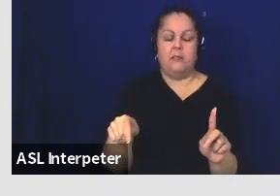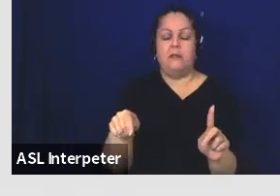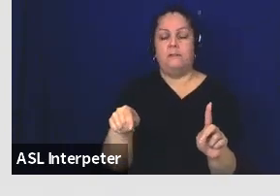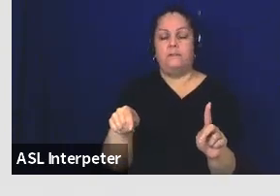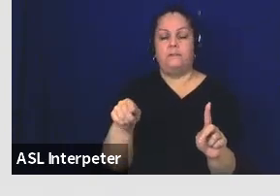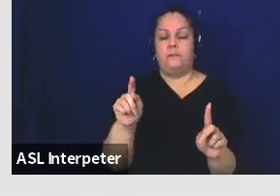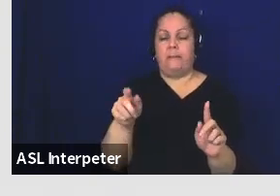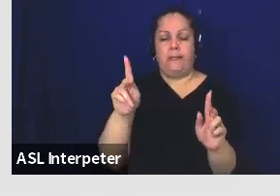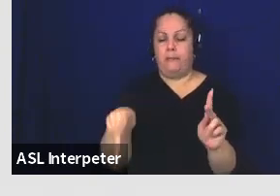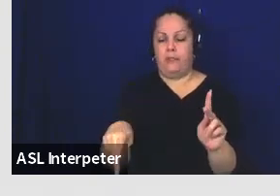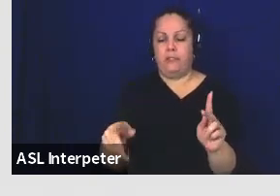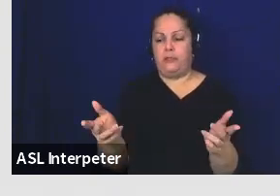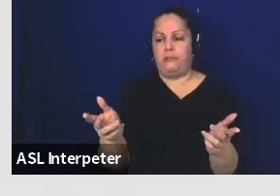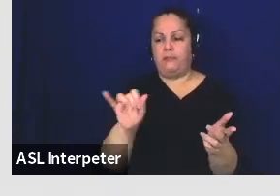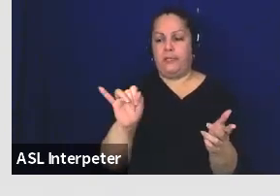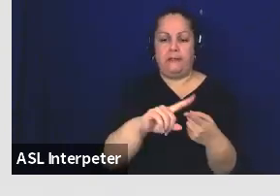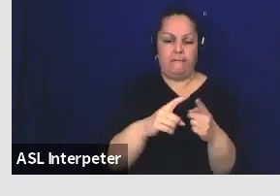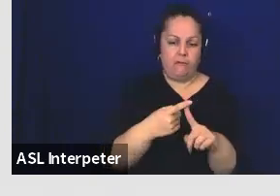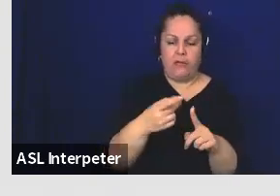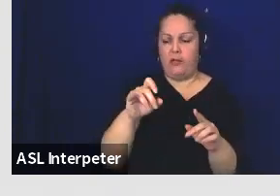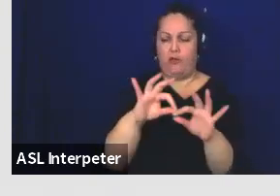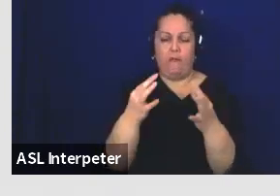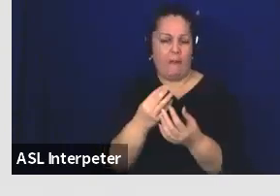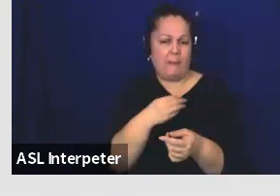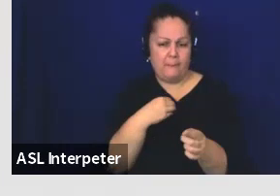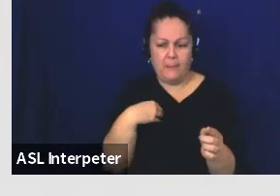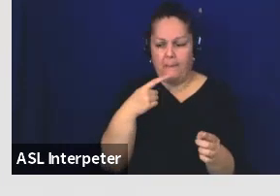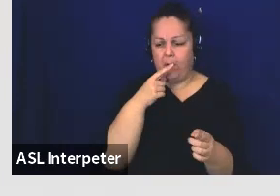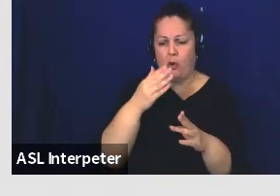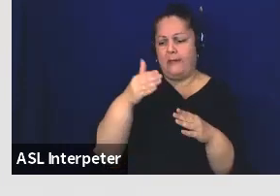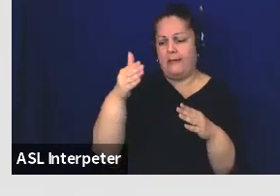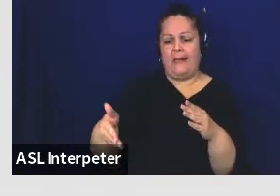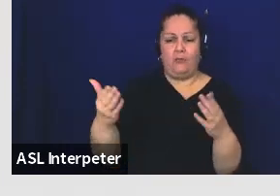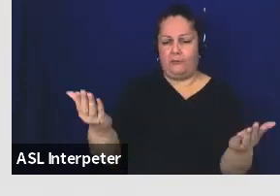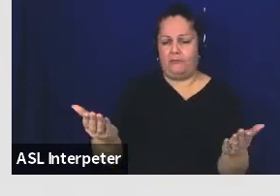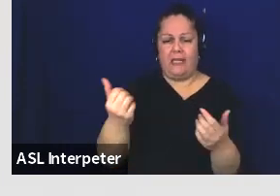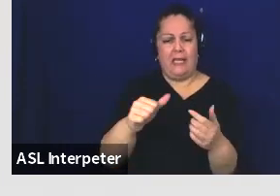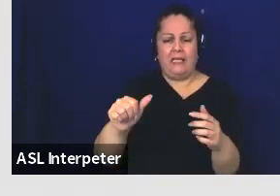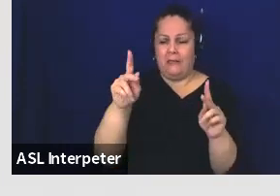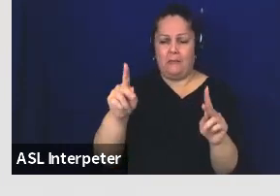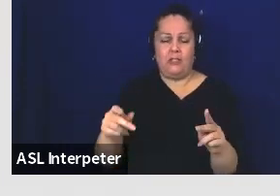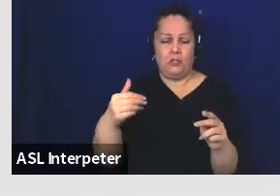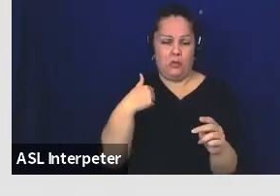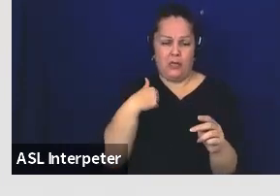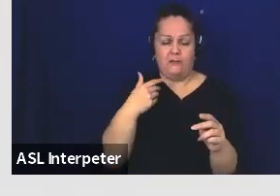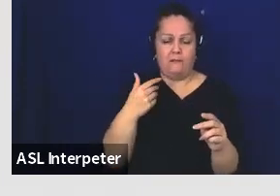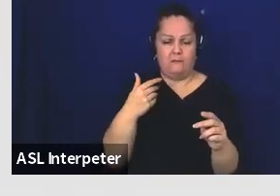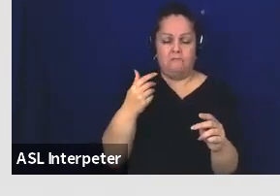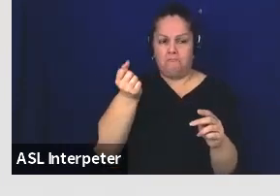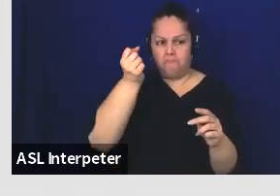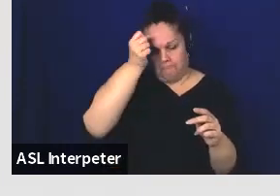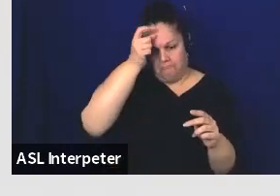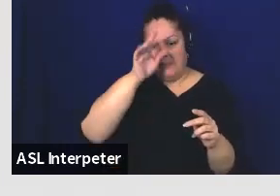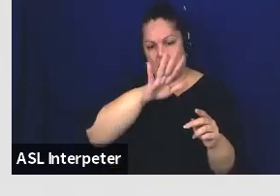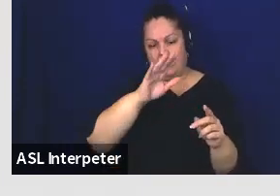be an individual such as their friend or family member or neighbor, or anyone who has any sort of idea about